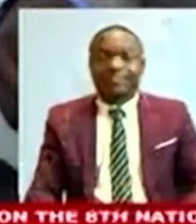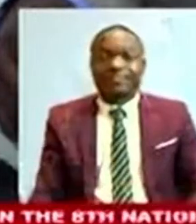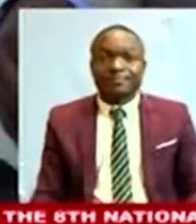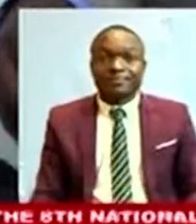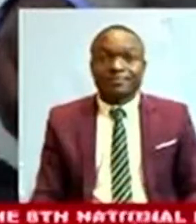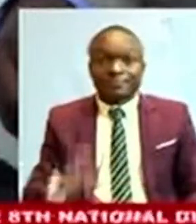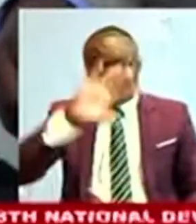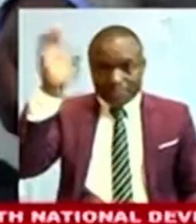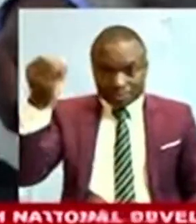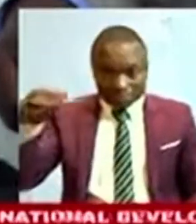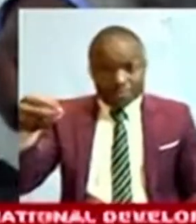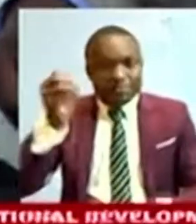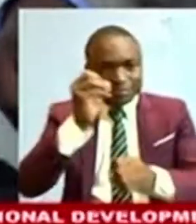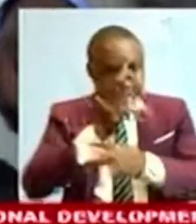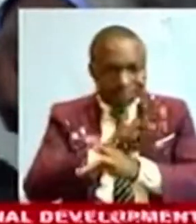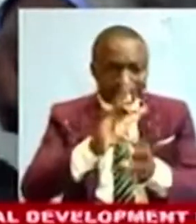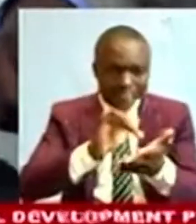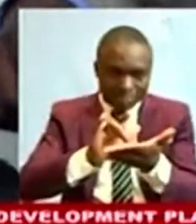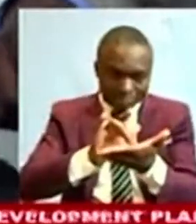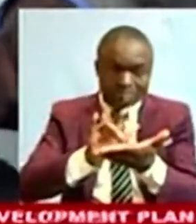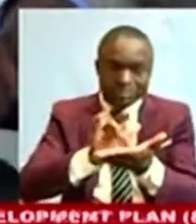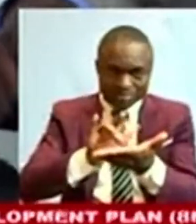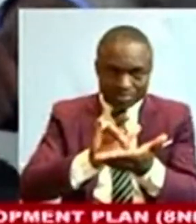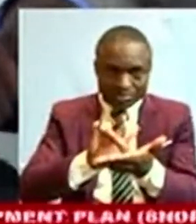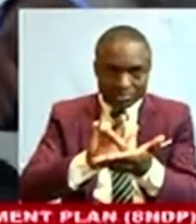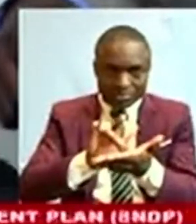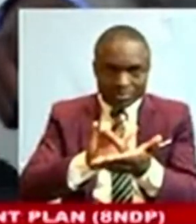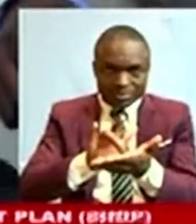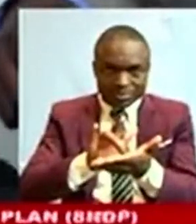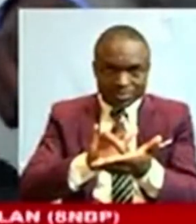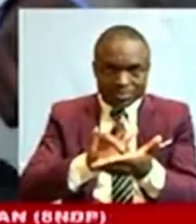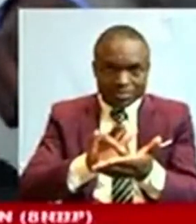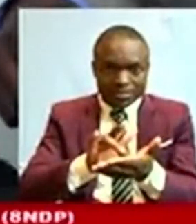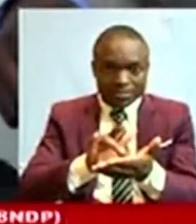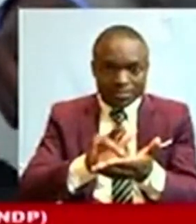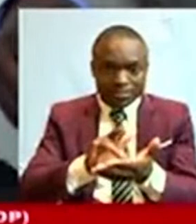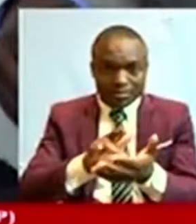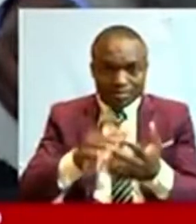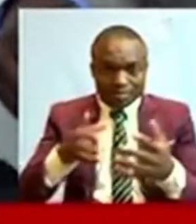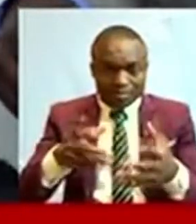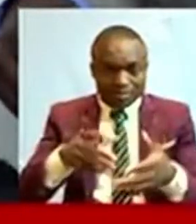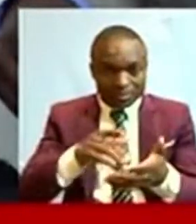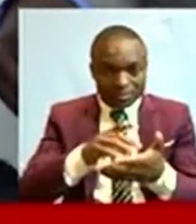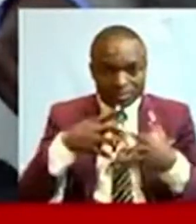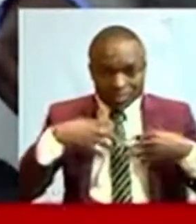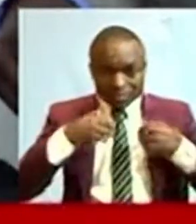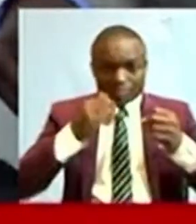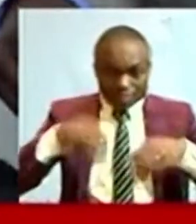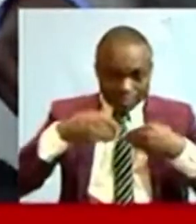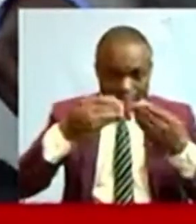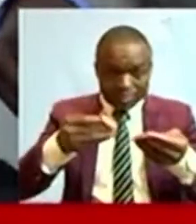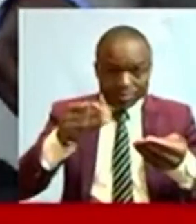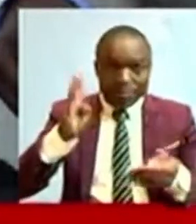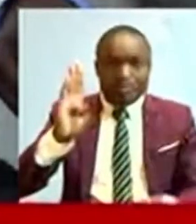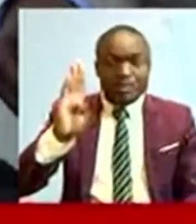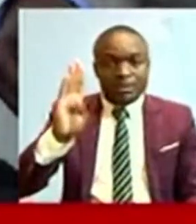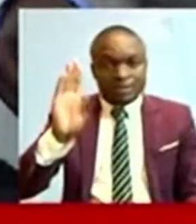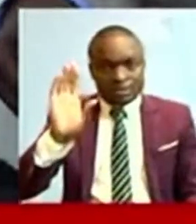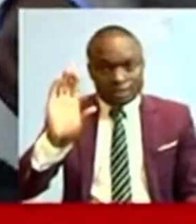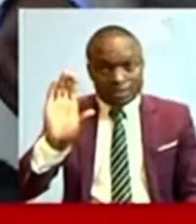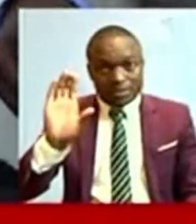percentage availability of drugs and essential medical supplies, in brackets BCG. The target